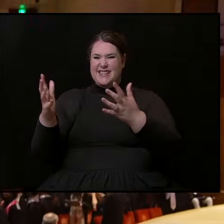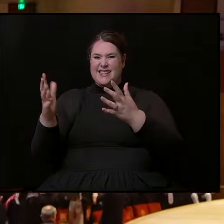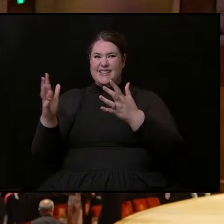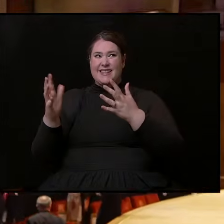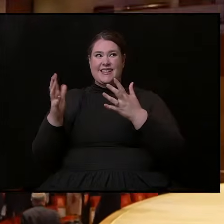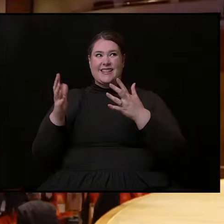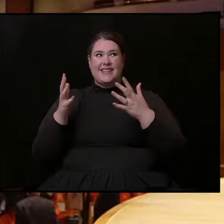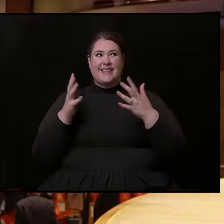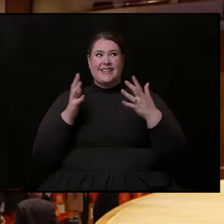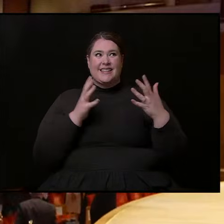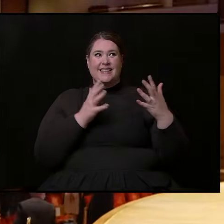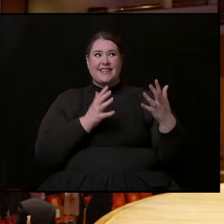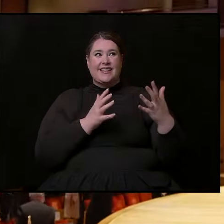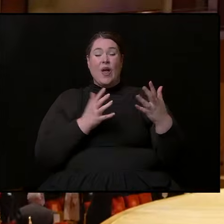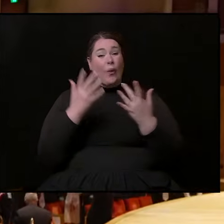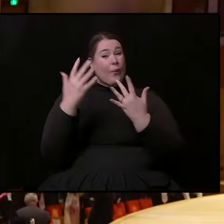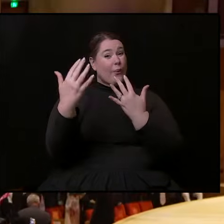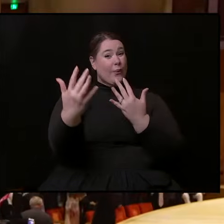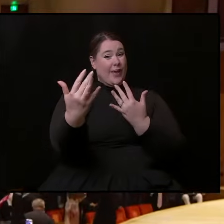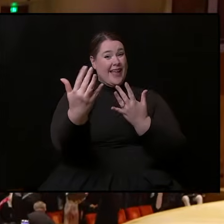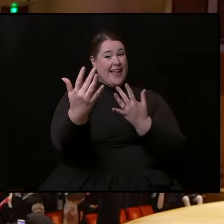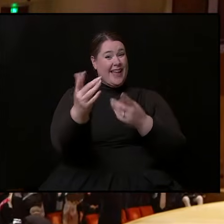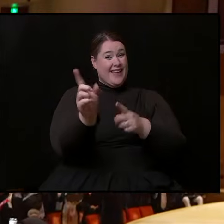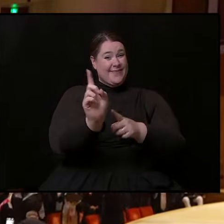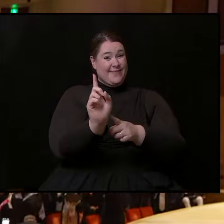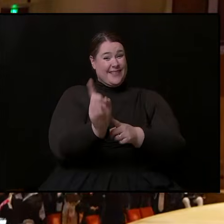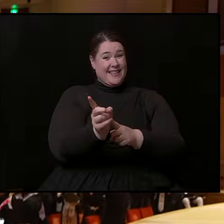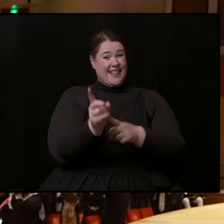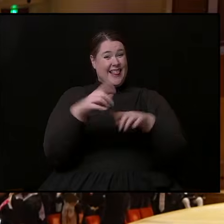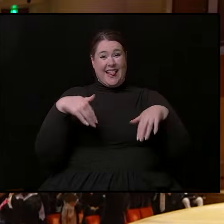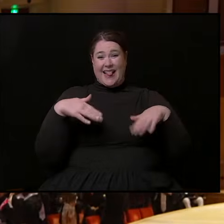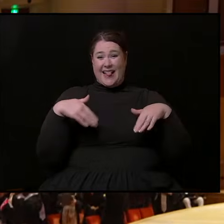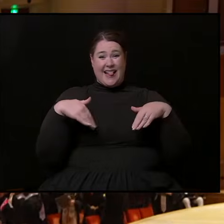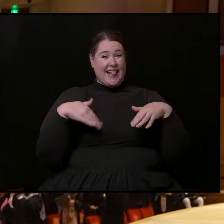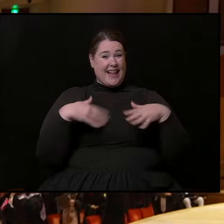Well, hang on a second. Hang on.